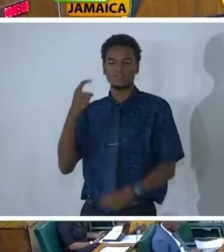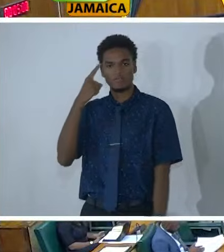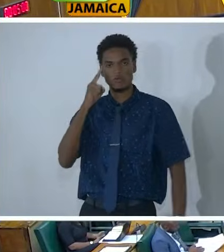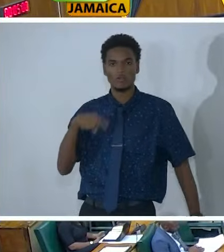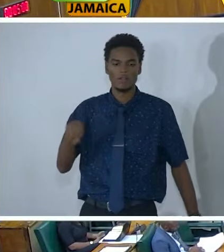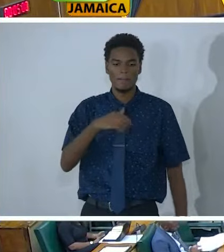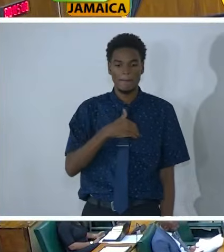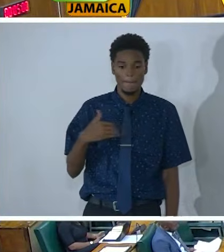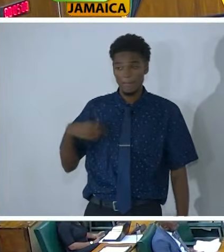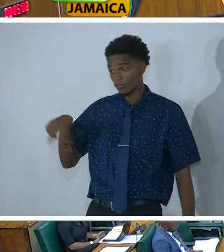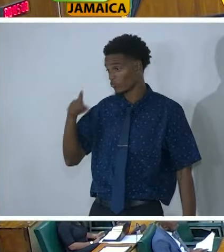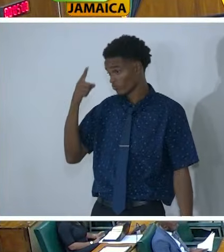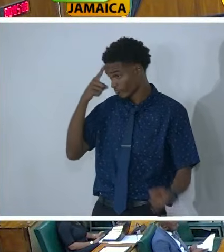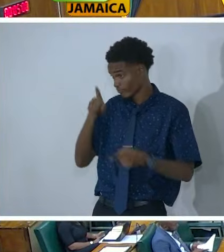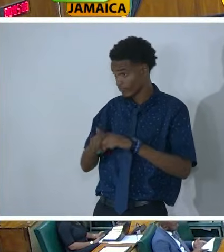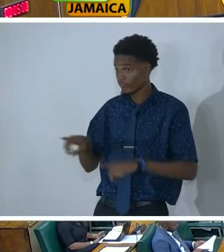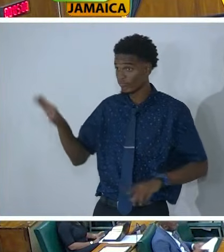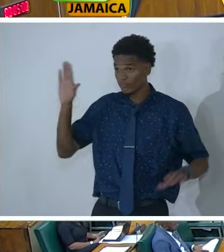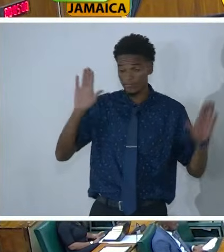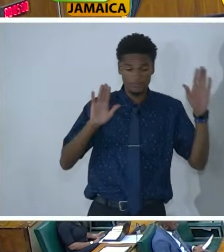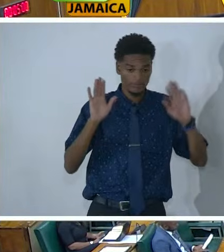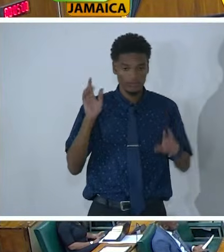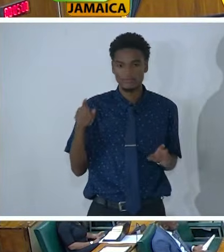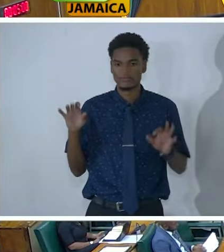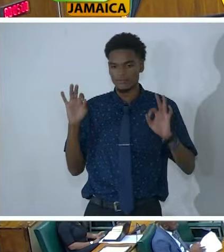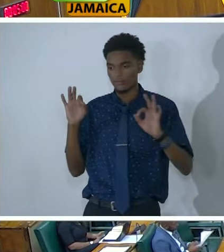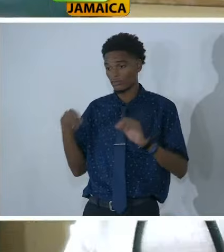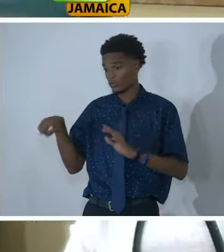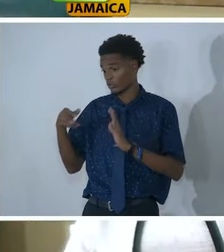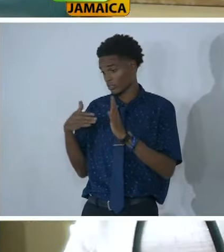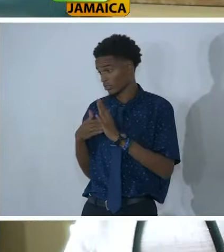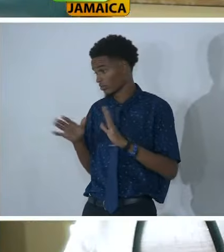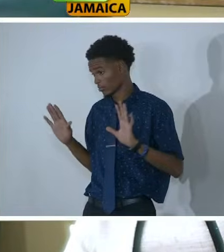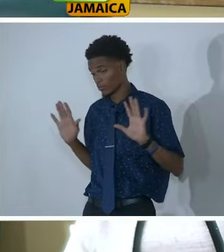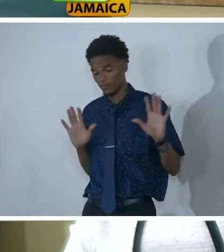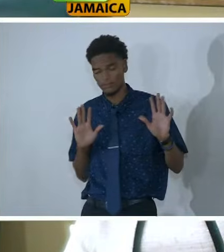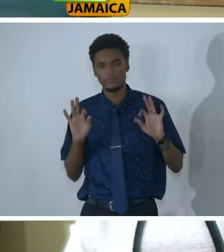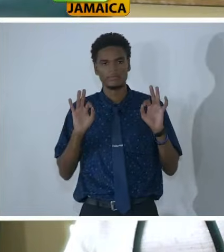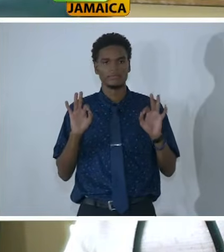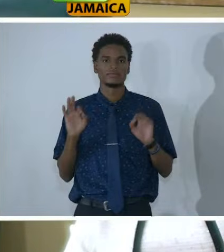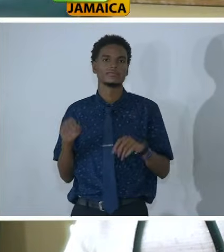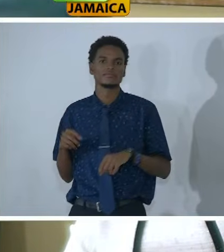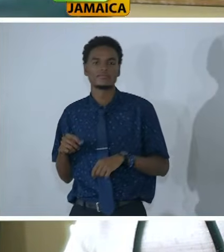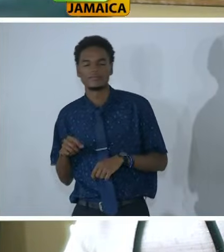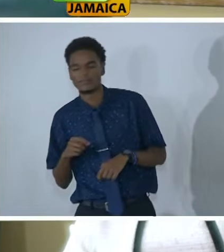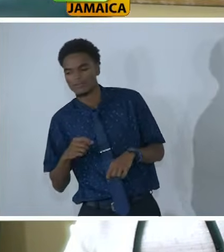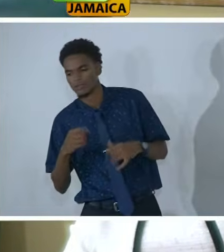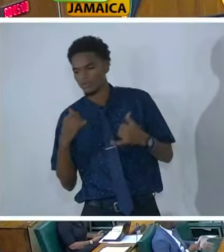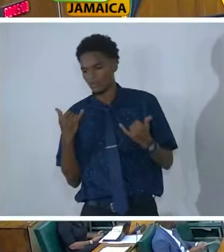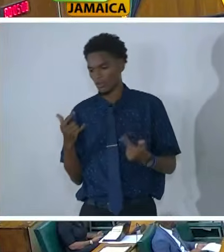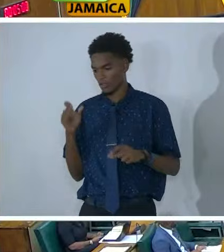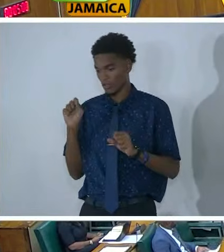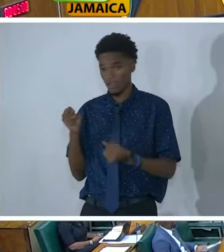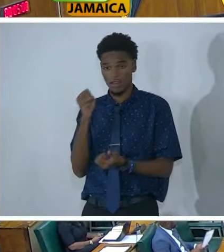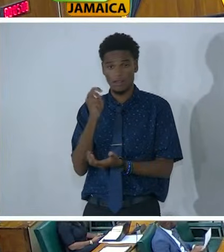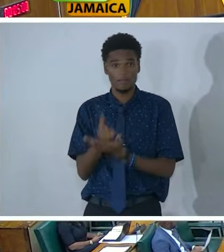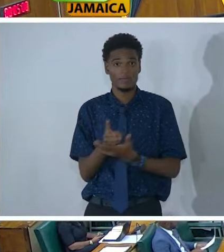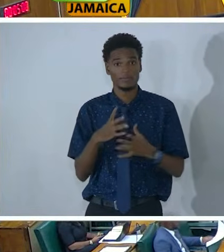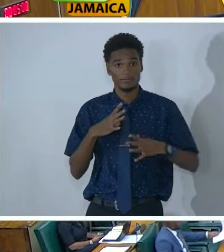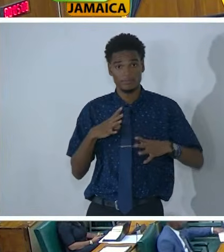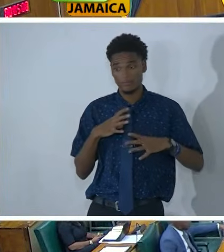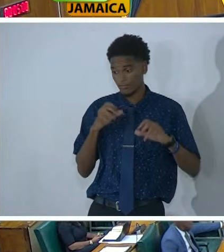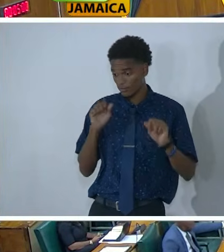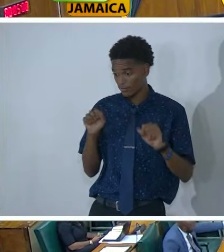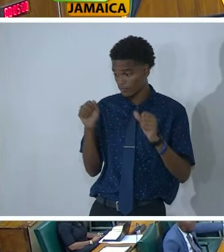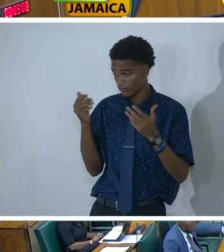favor? Aye. Those against? The ayes have it. Madam Speaker, I ask that the motion be approved. Those in favor? Aye.